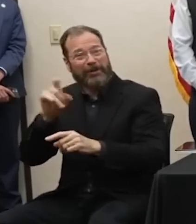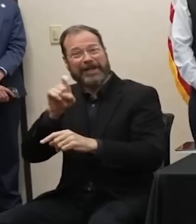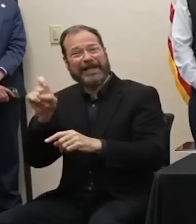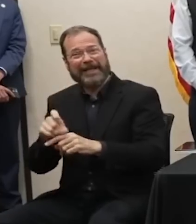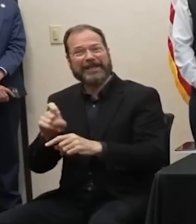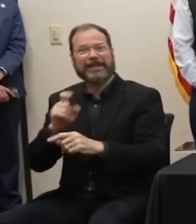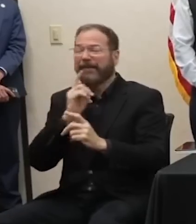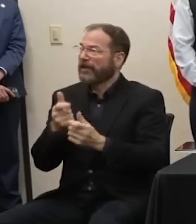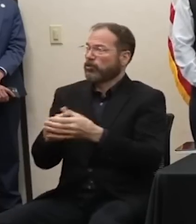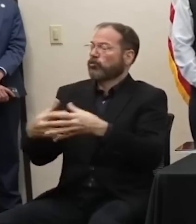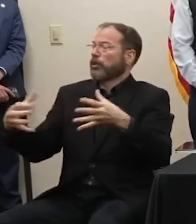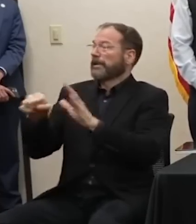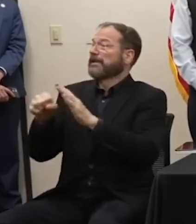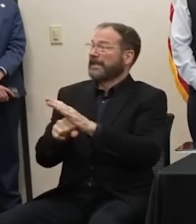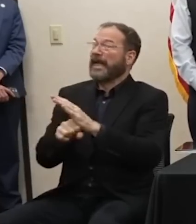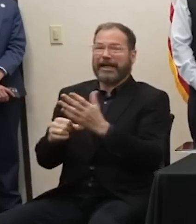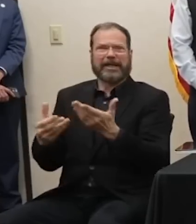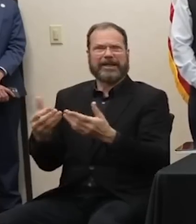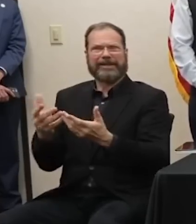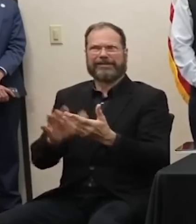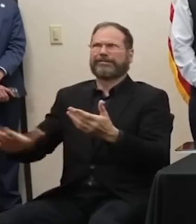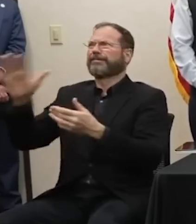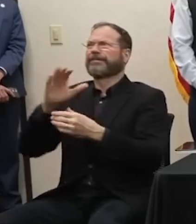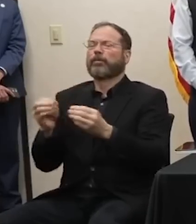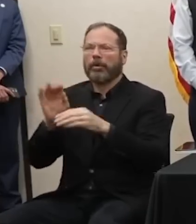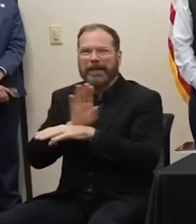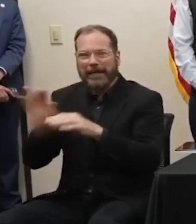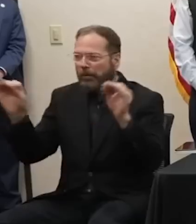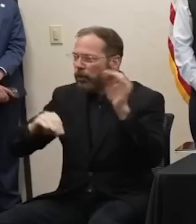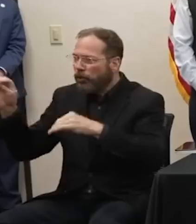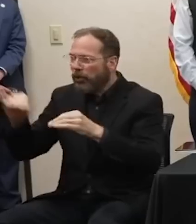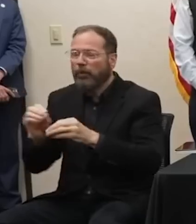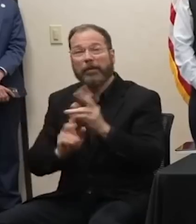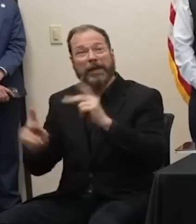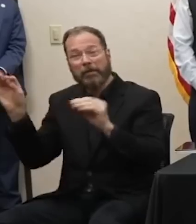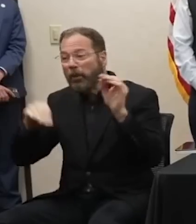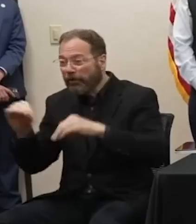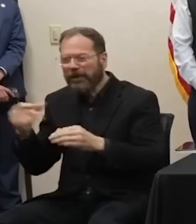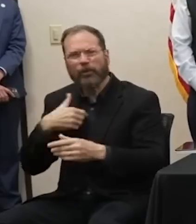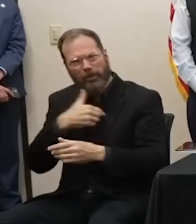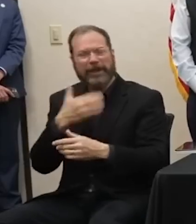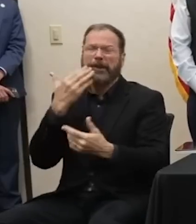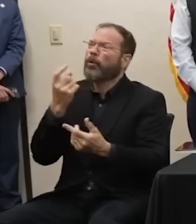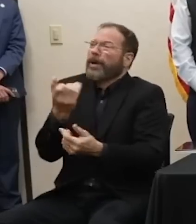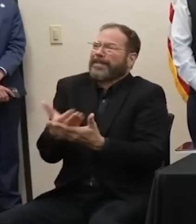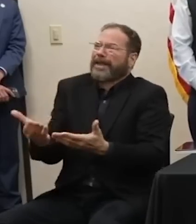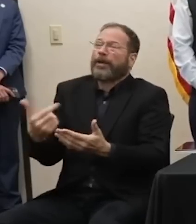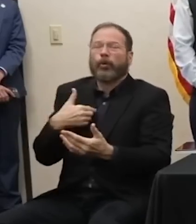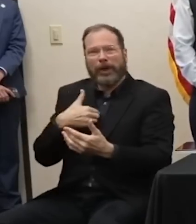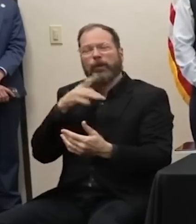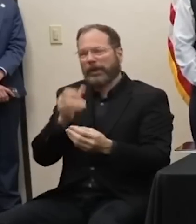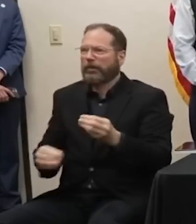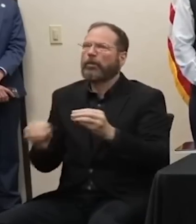is the fastest growing state for population. There are more businesses moving here, more people moving here, so we know this fact. We're going to need more